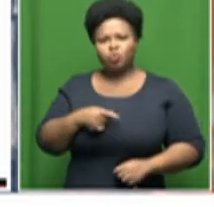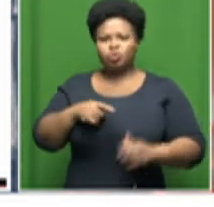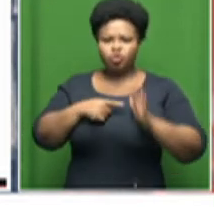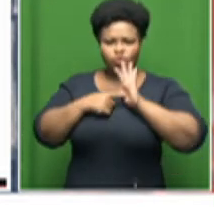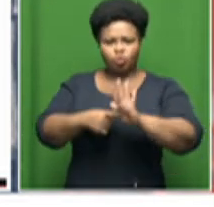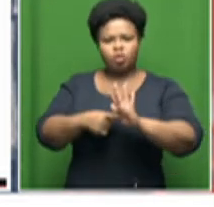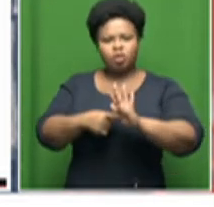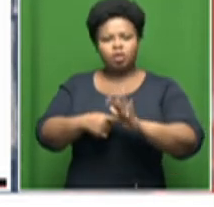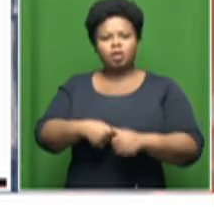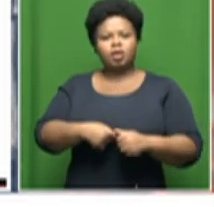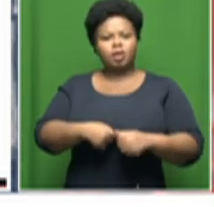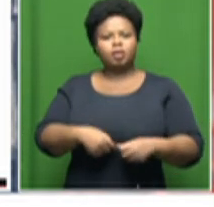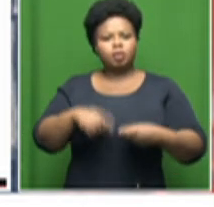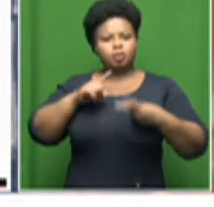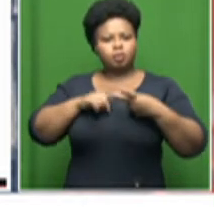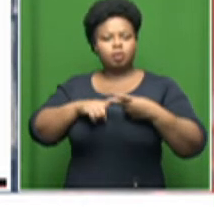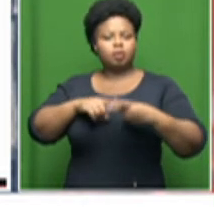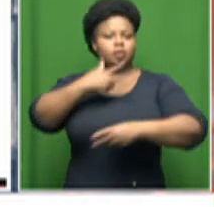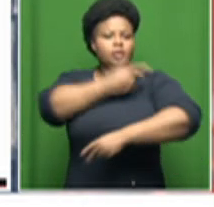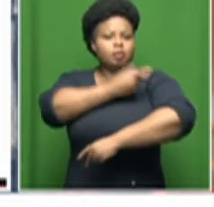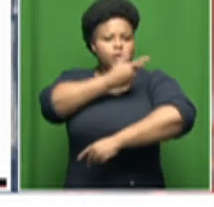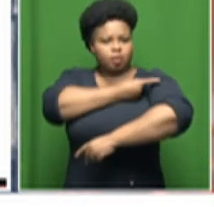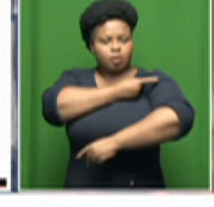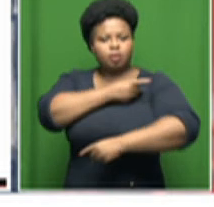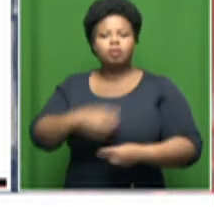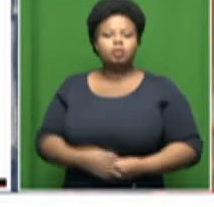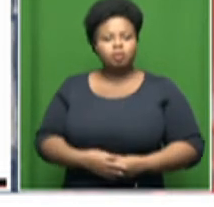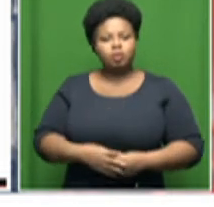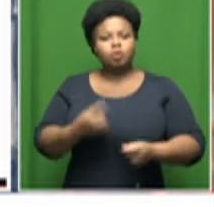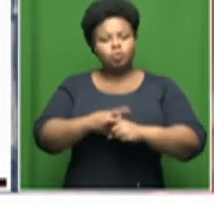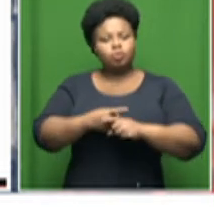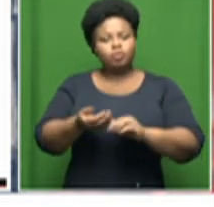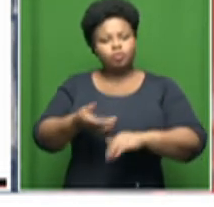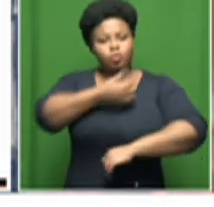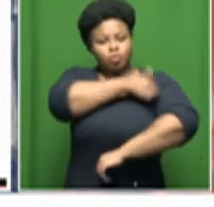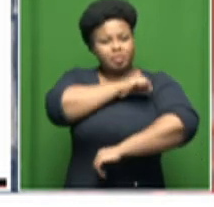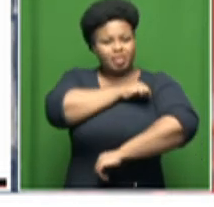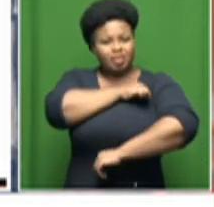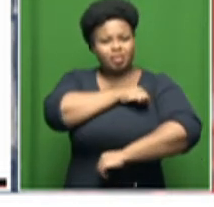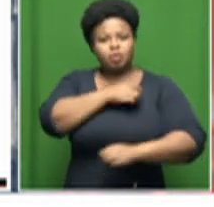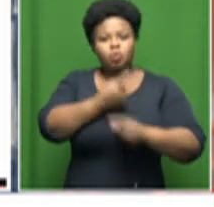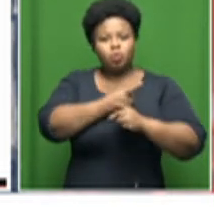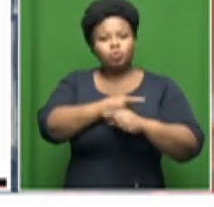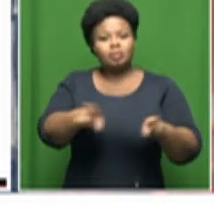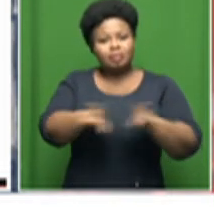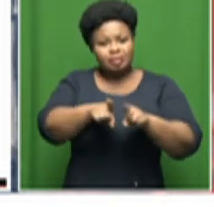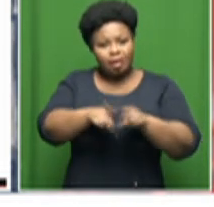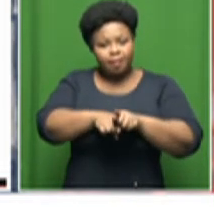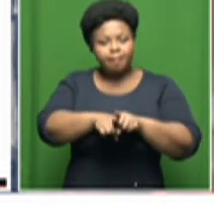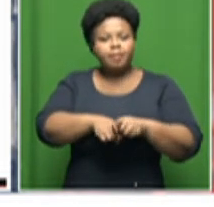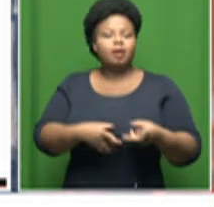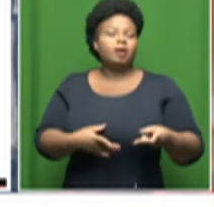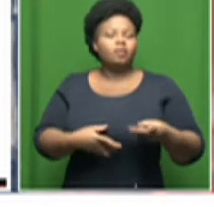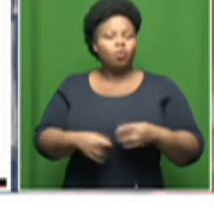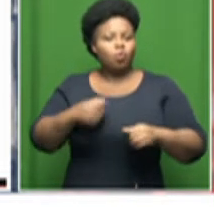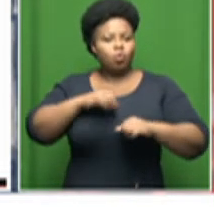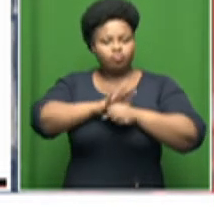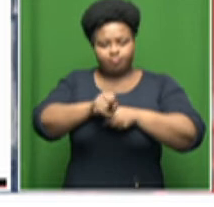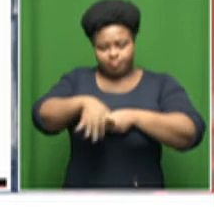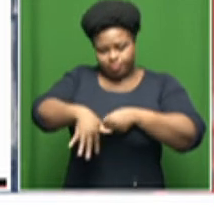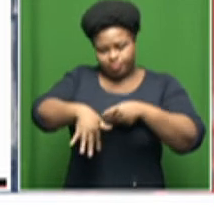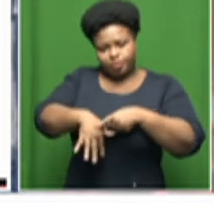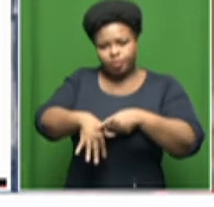efficacy in severe disease and death and hospitalization, even with our variant. And so what we are proposing to